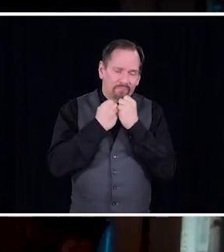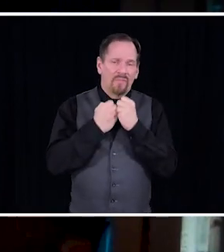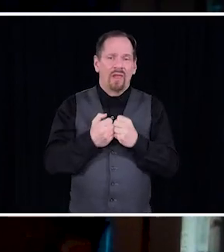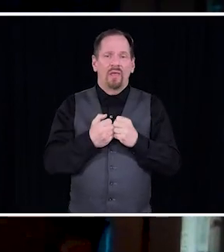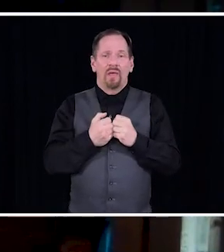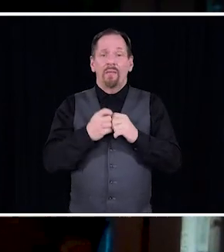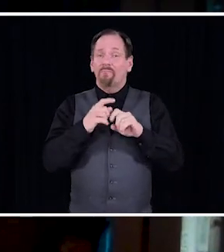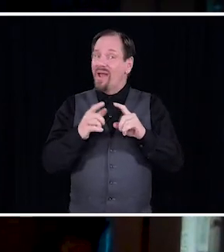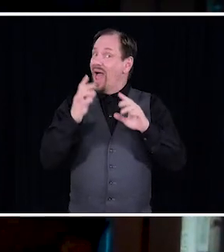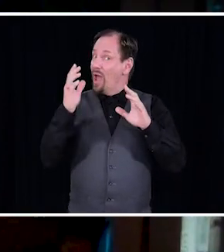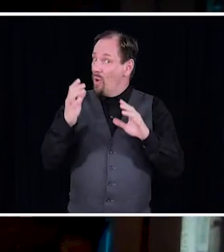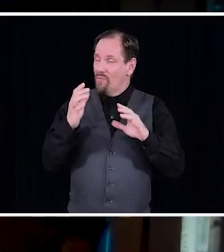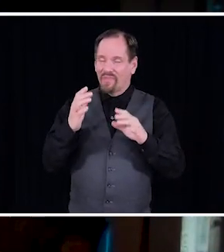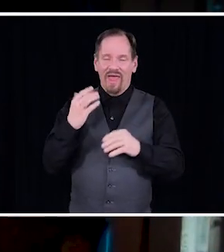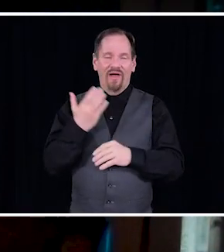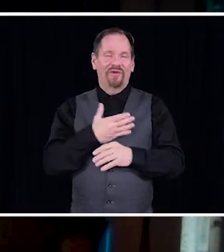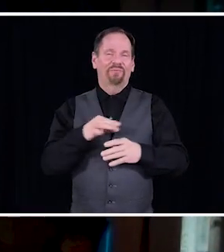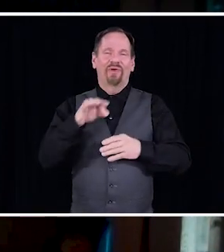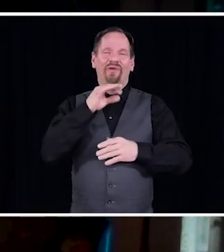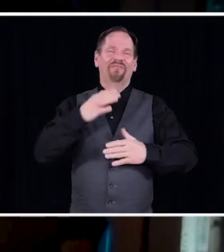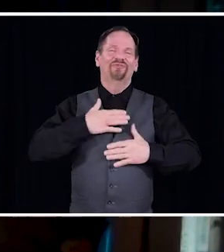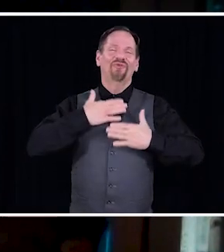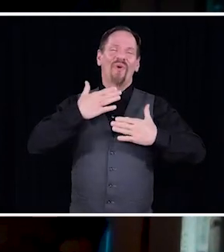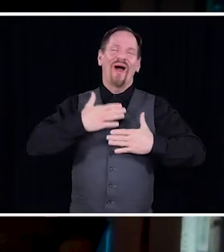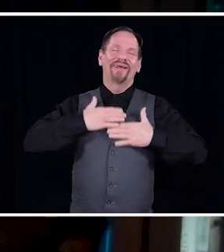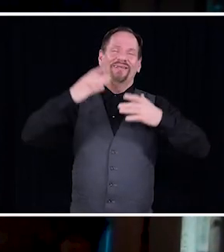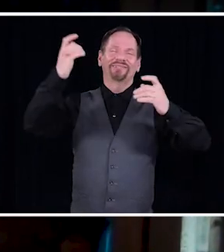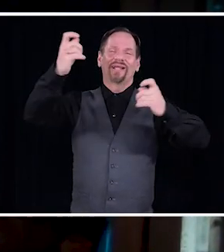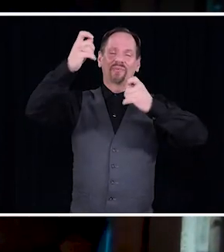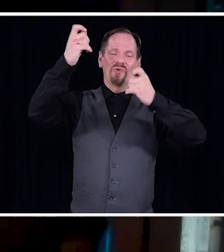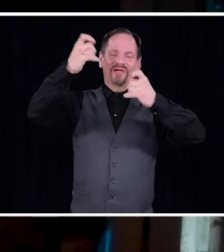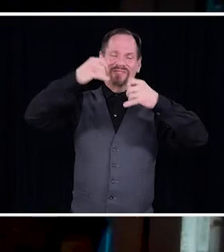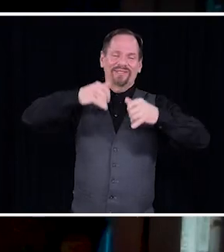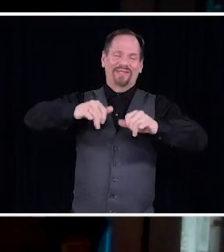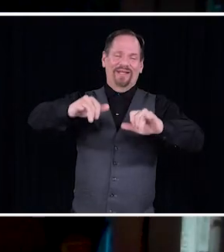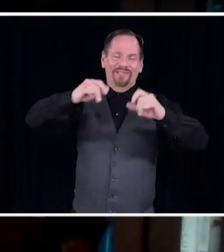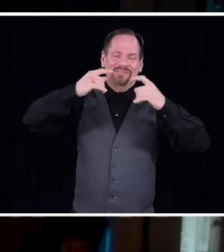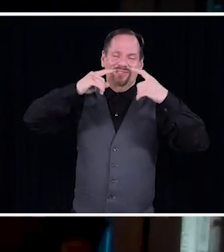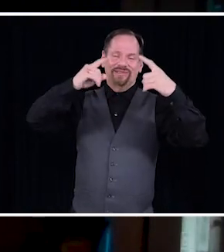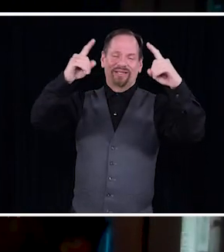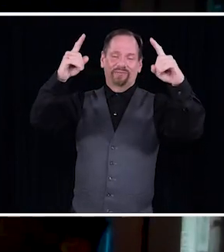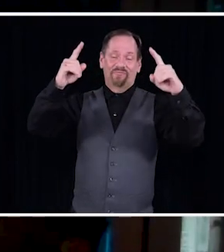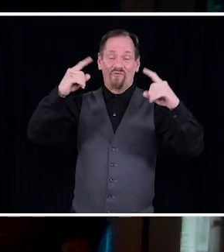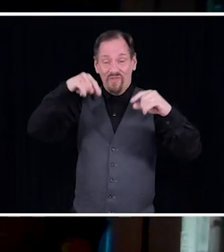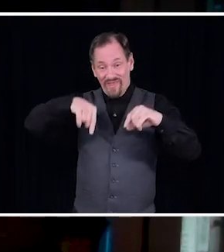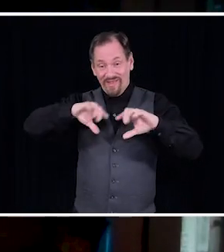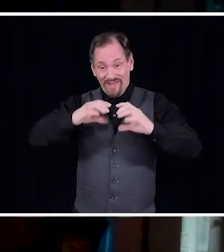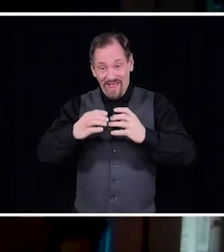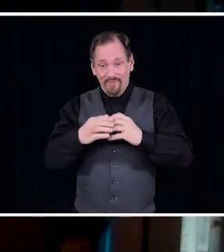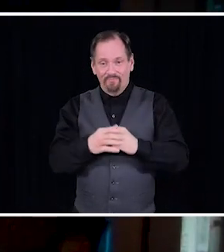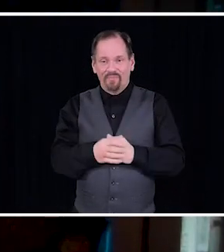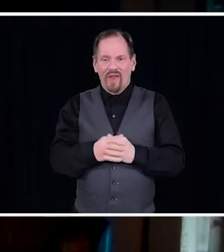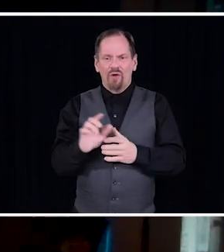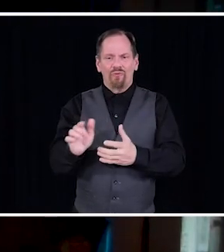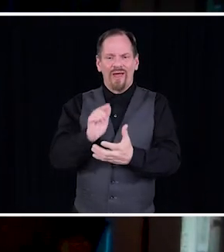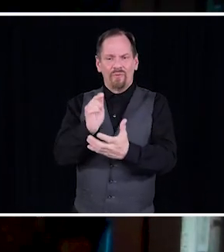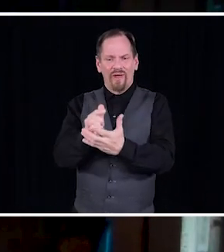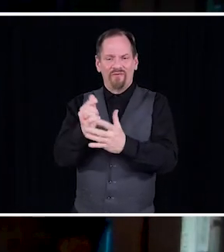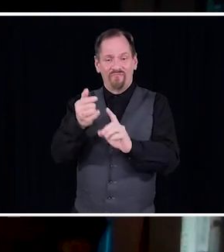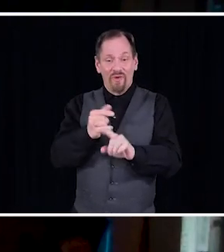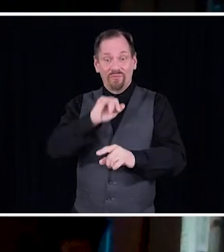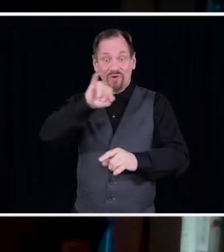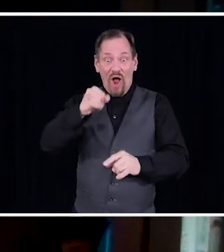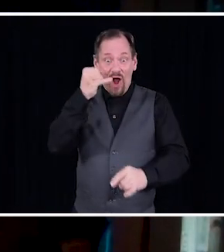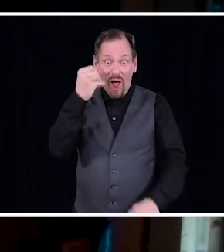I pray it will not dampen our spirit of joy and celebration at this momentous achievement of this class graduating with degrees from